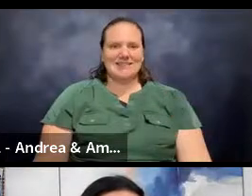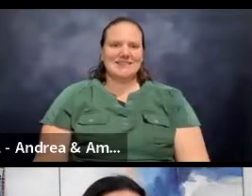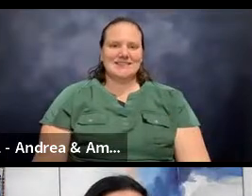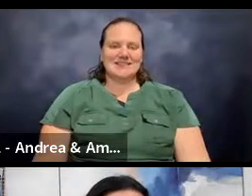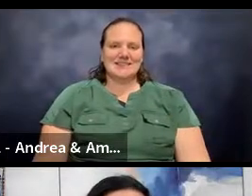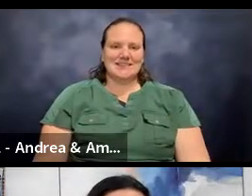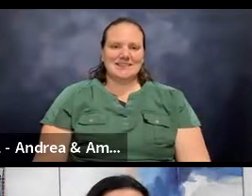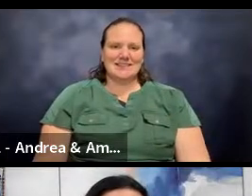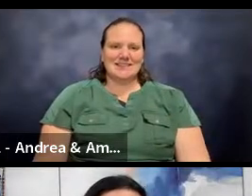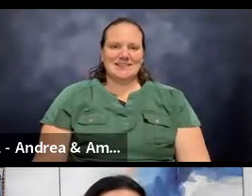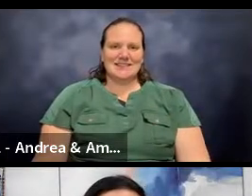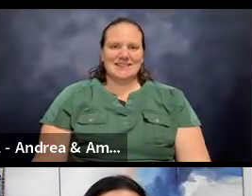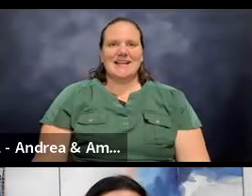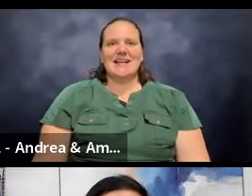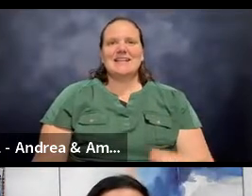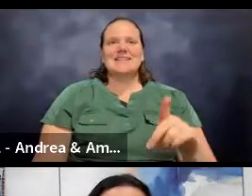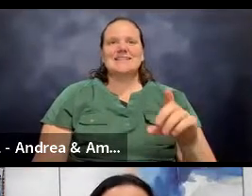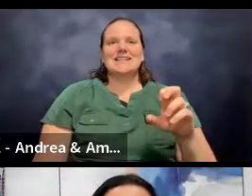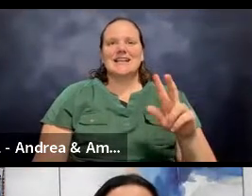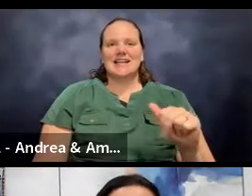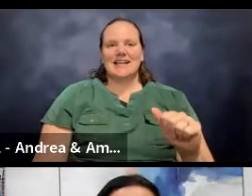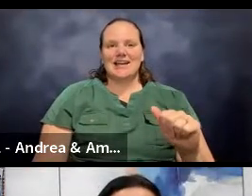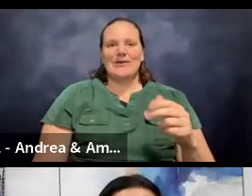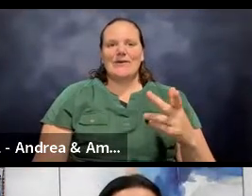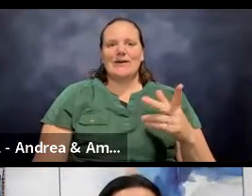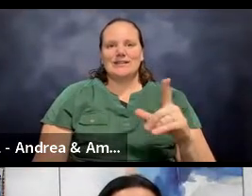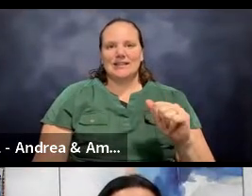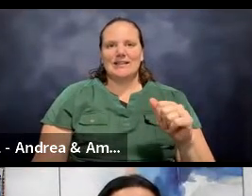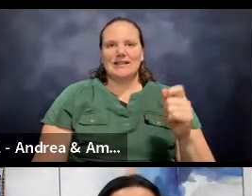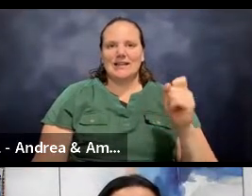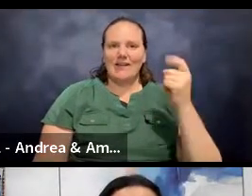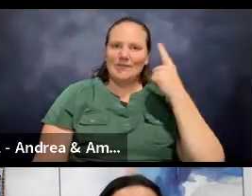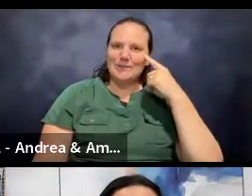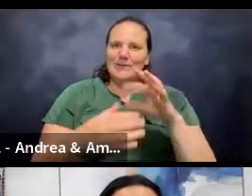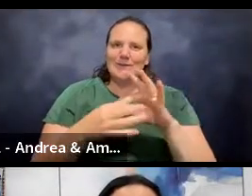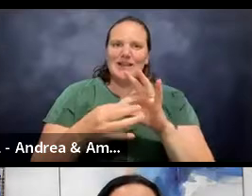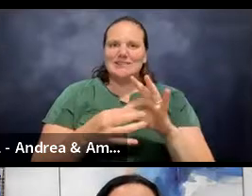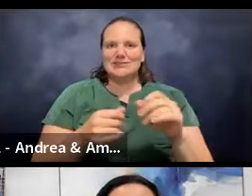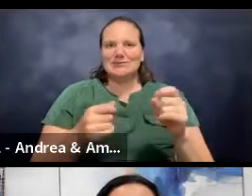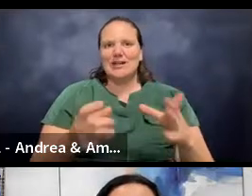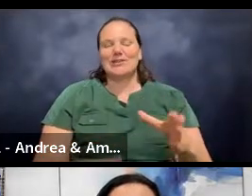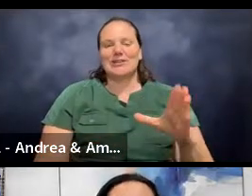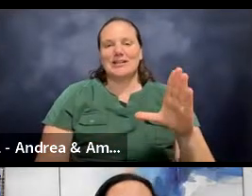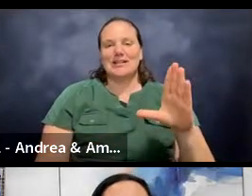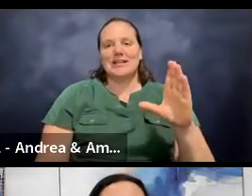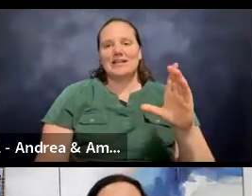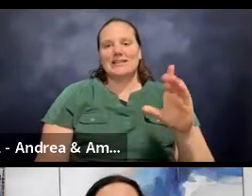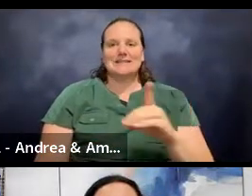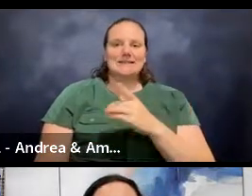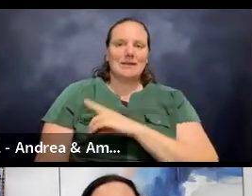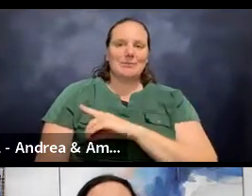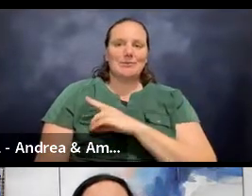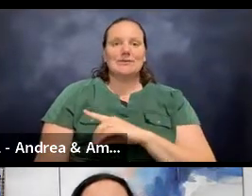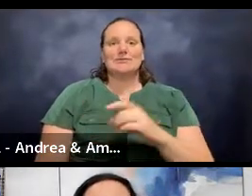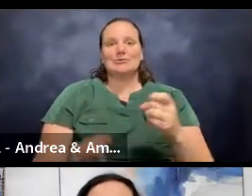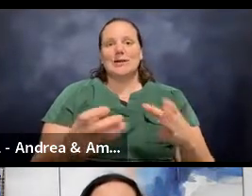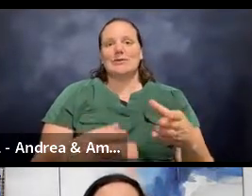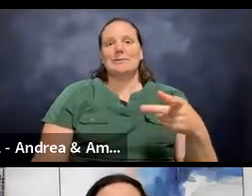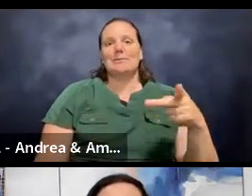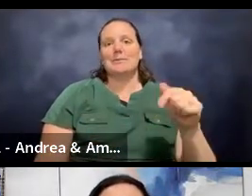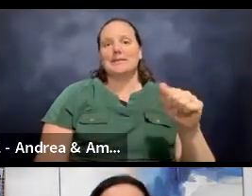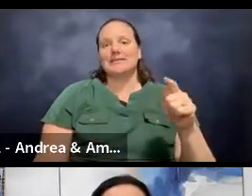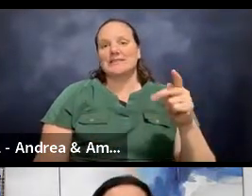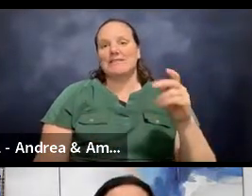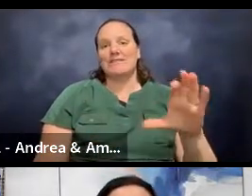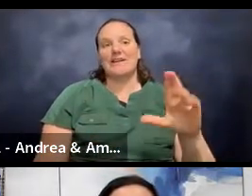Thanks, Sherry. I'm Dina Horton, Government Relations Director and now Deputy Director at Pacific Northwest Waterways